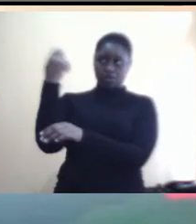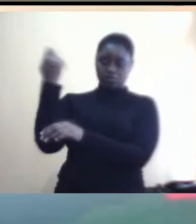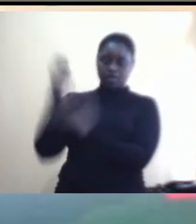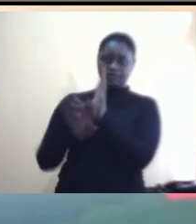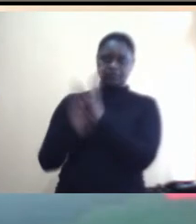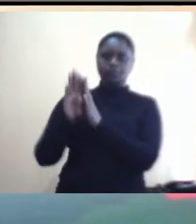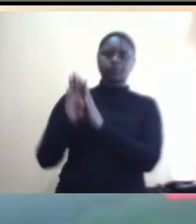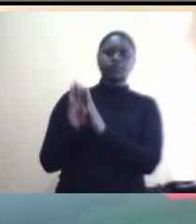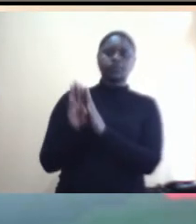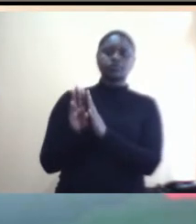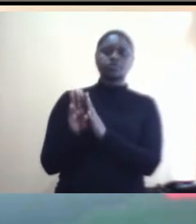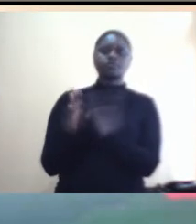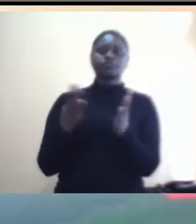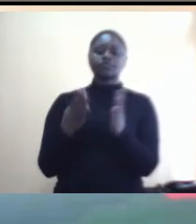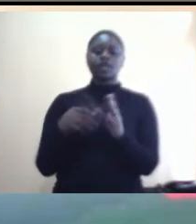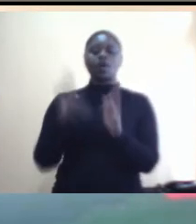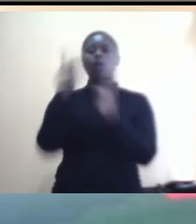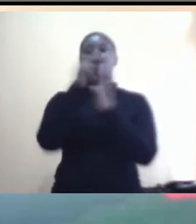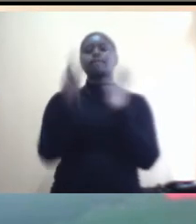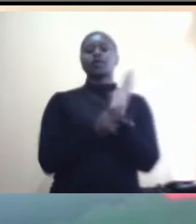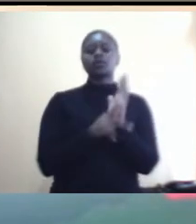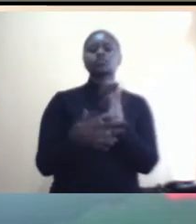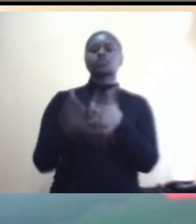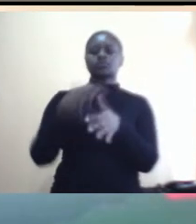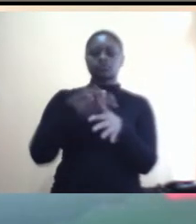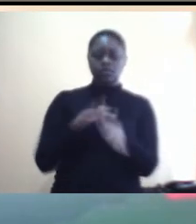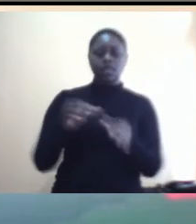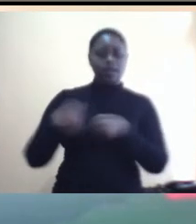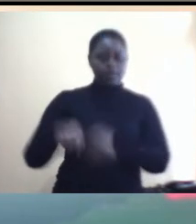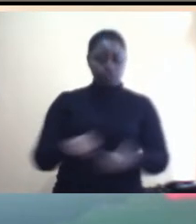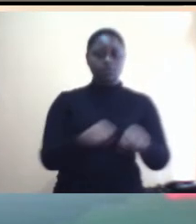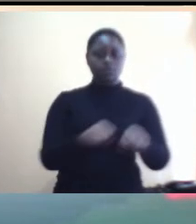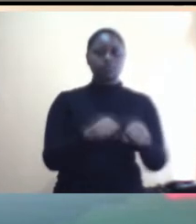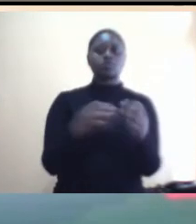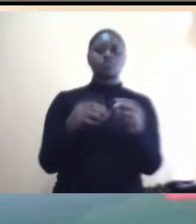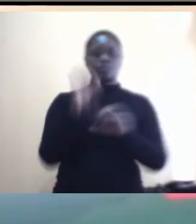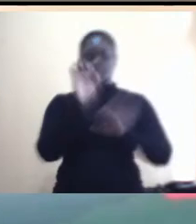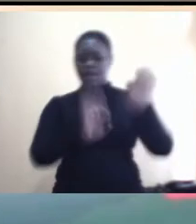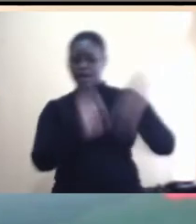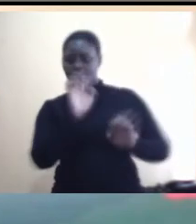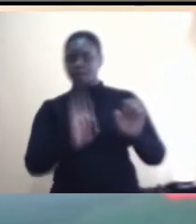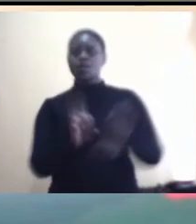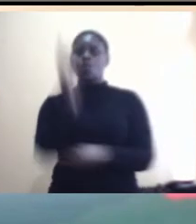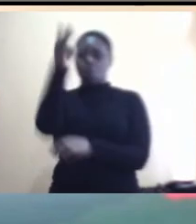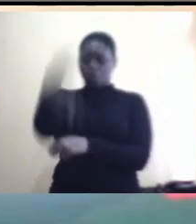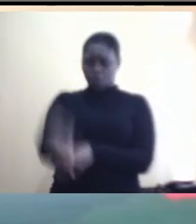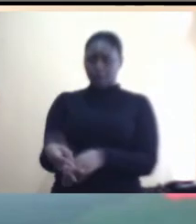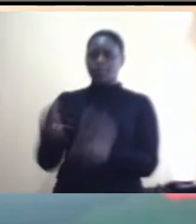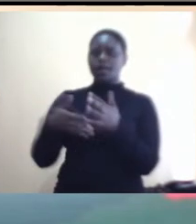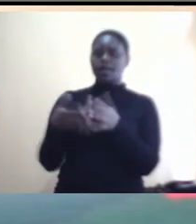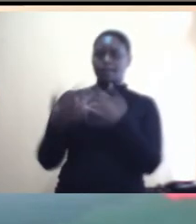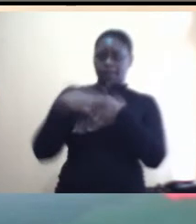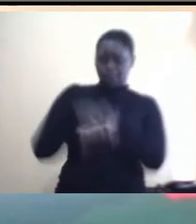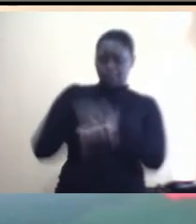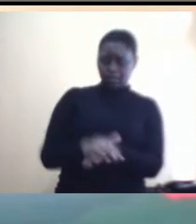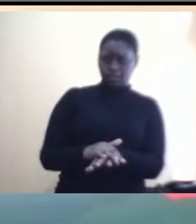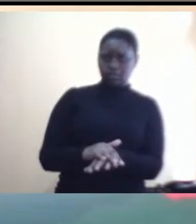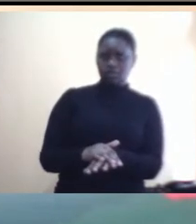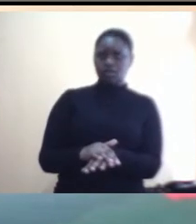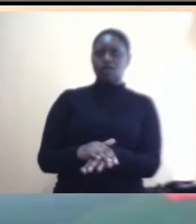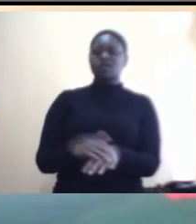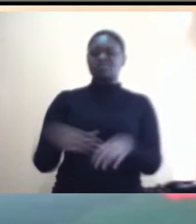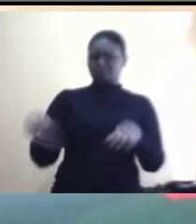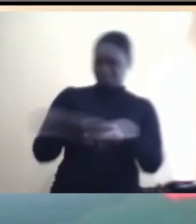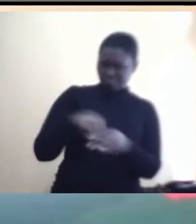Development in terms of policy priorities and strategic intervention that will be implemented in line with